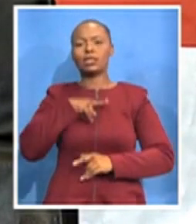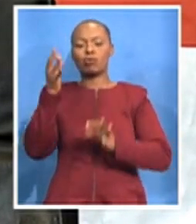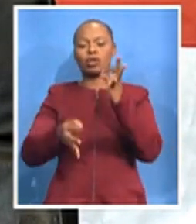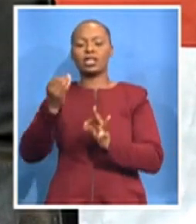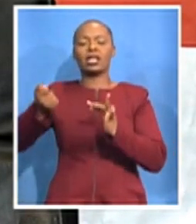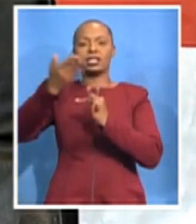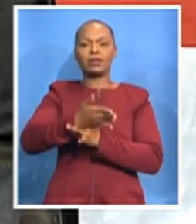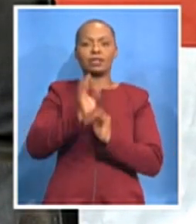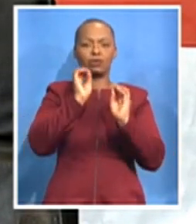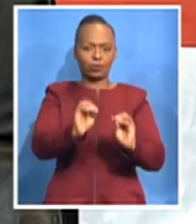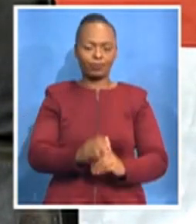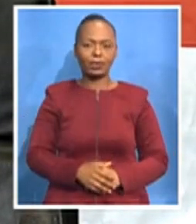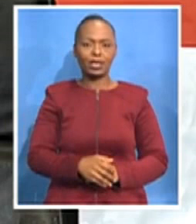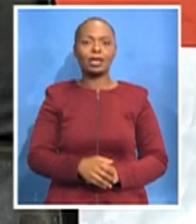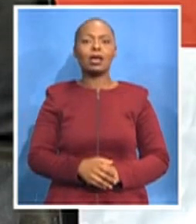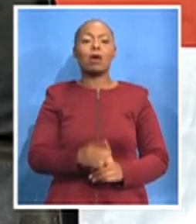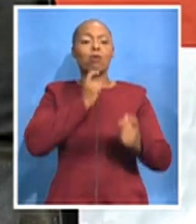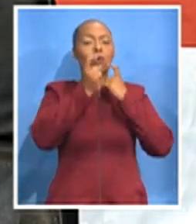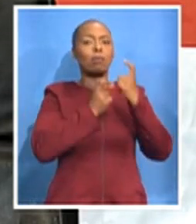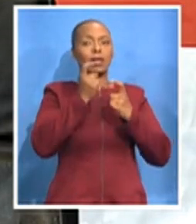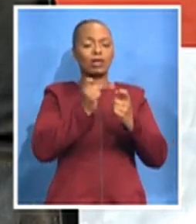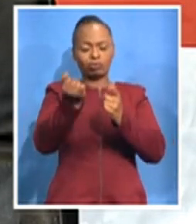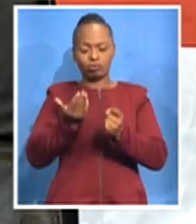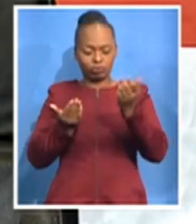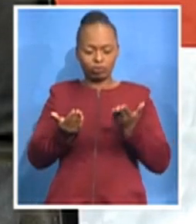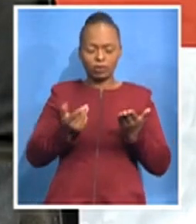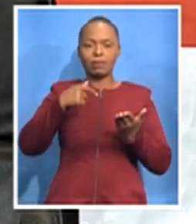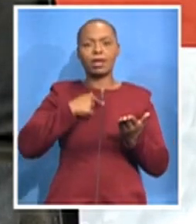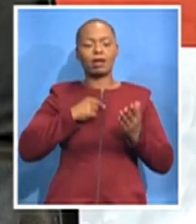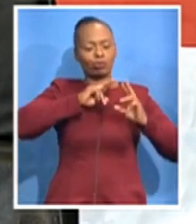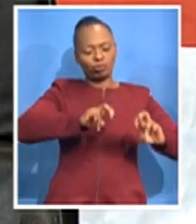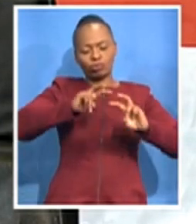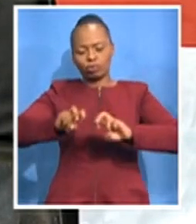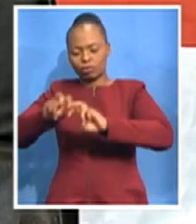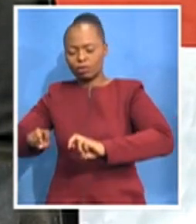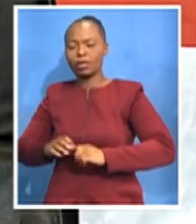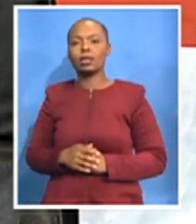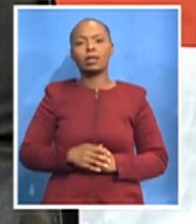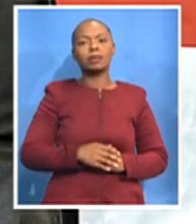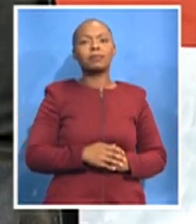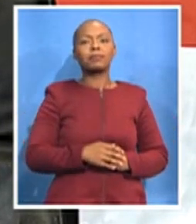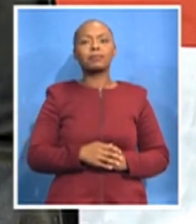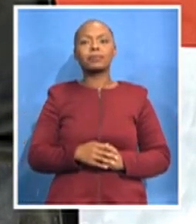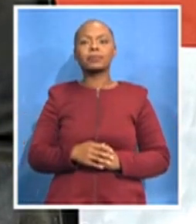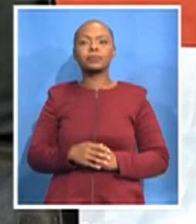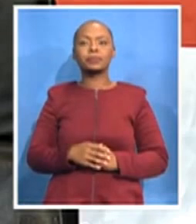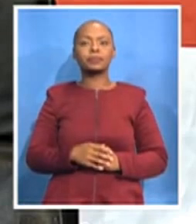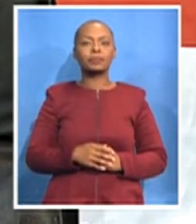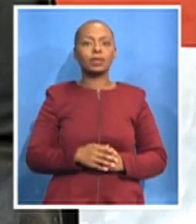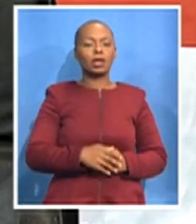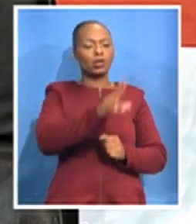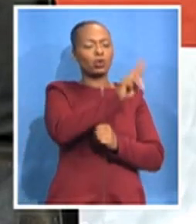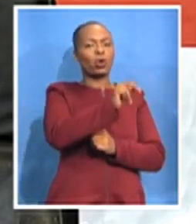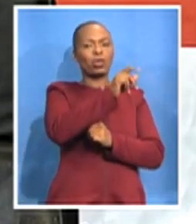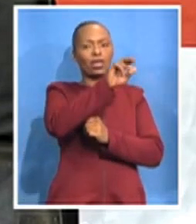I decided to investigate the following 5 issues: whether Lepelle Northern Water Board irregularly awarded the contract